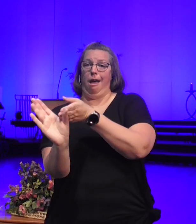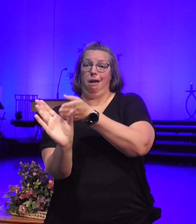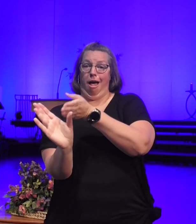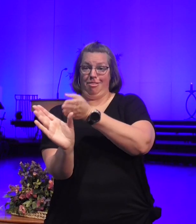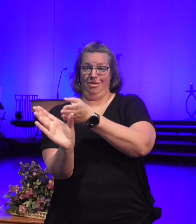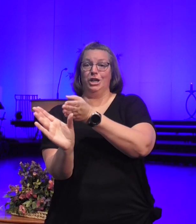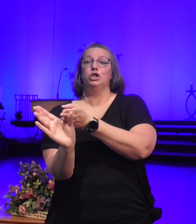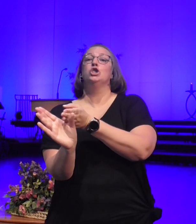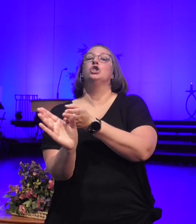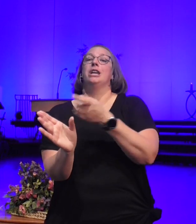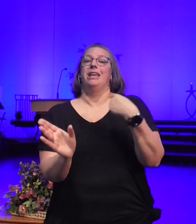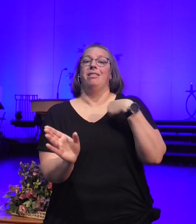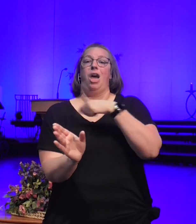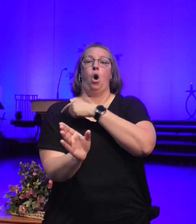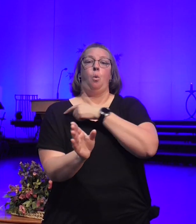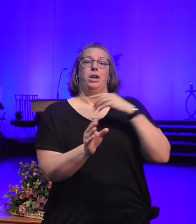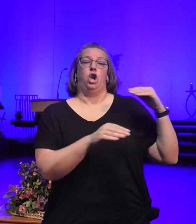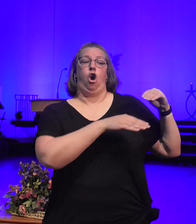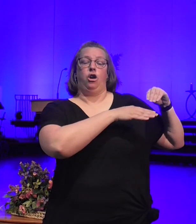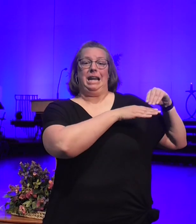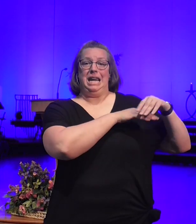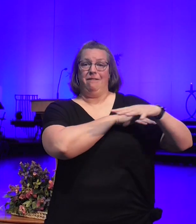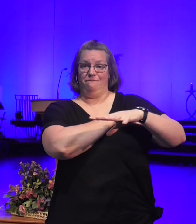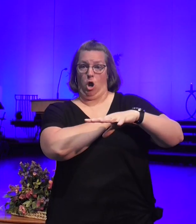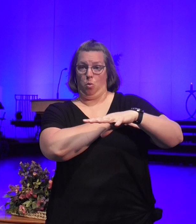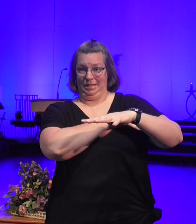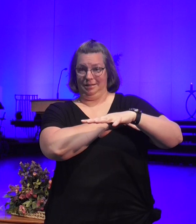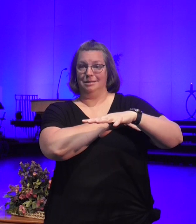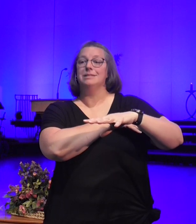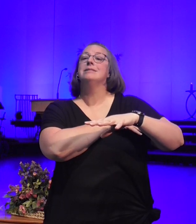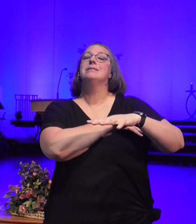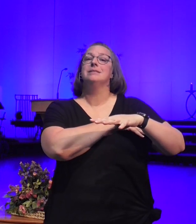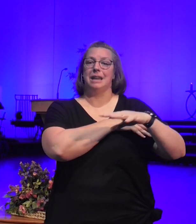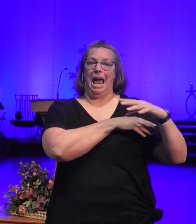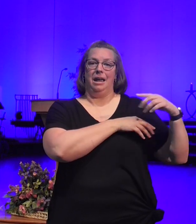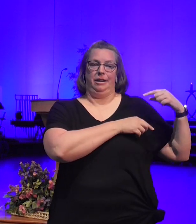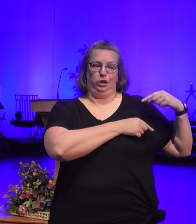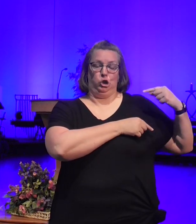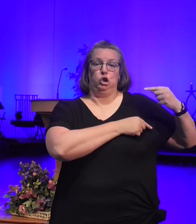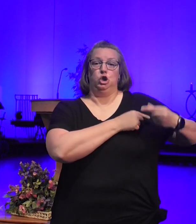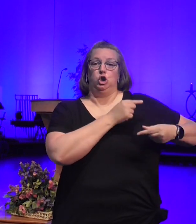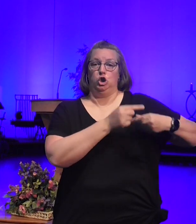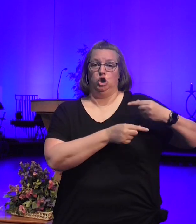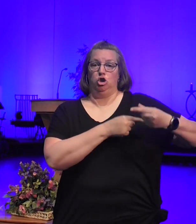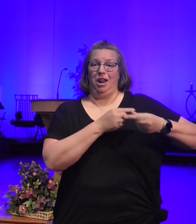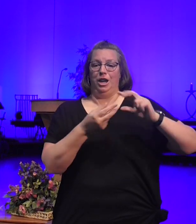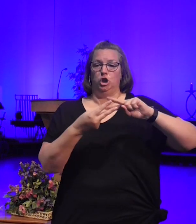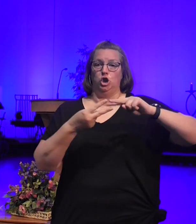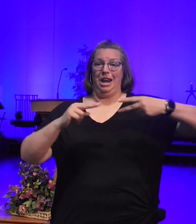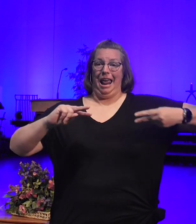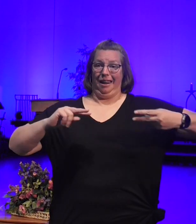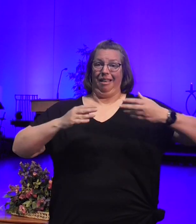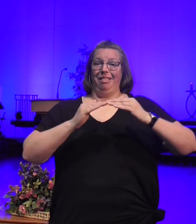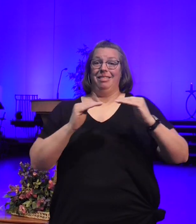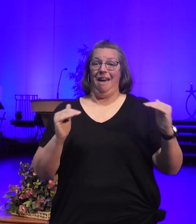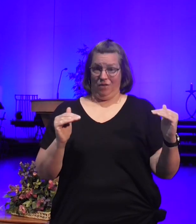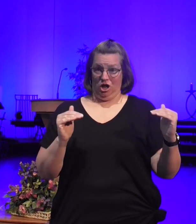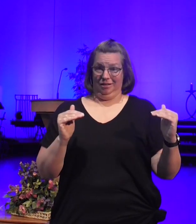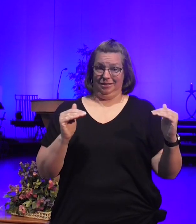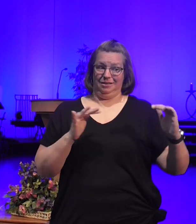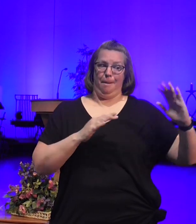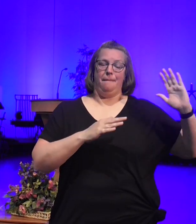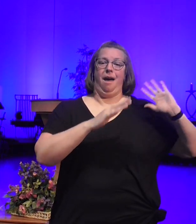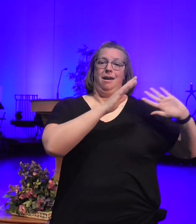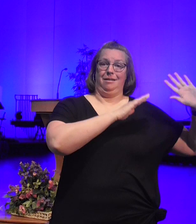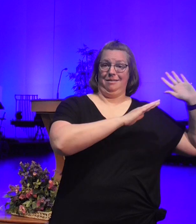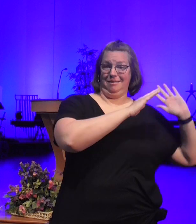we might be being influenced at an energetic level and even a genetic level by the people who came before us